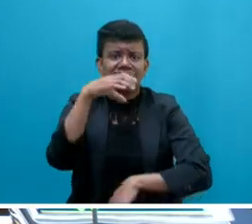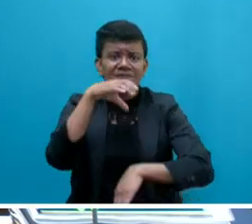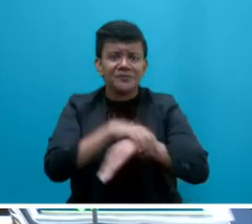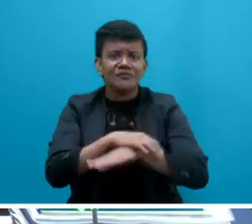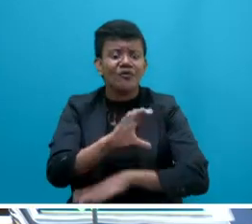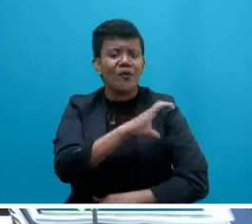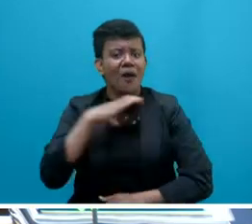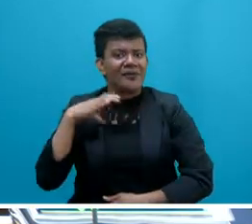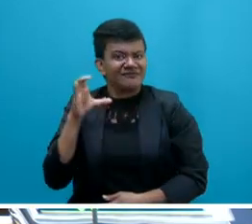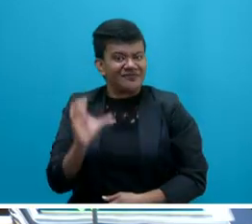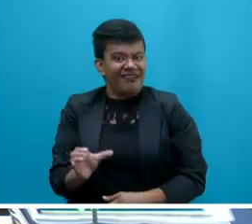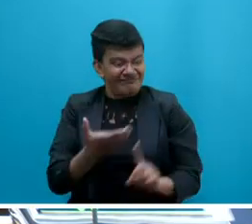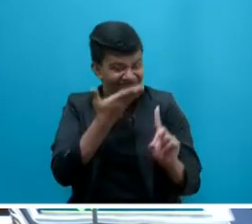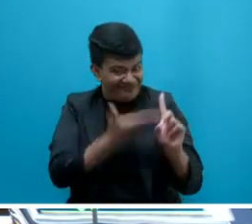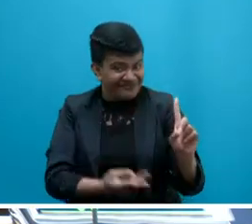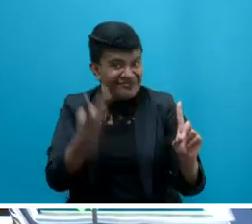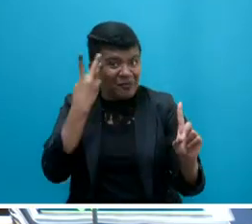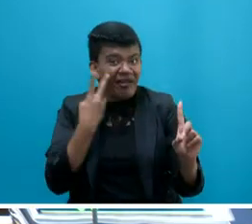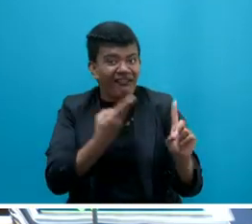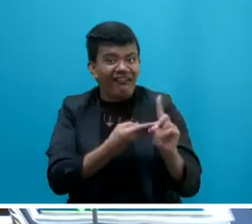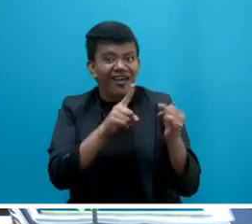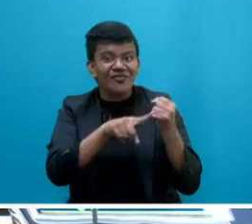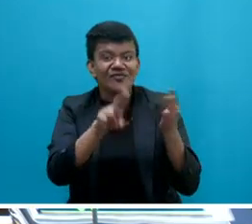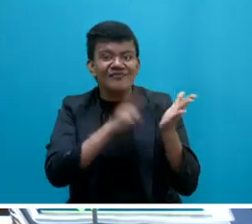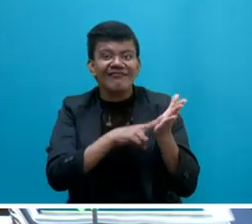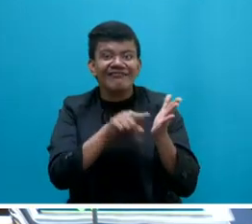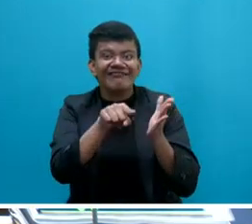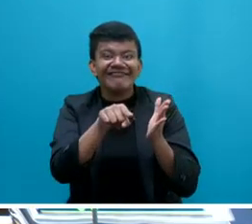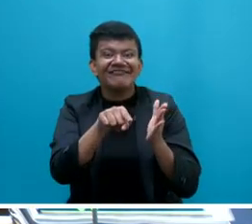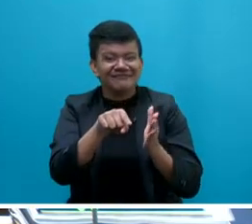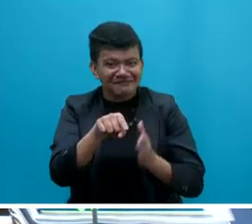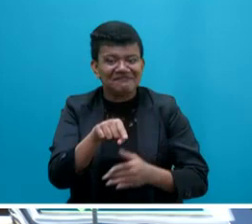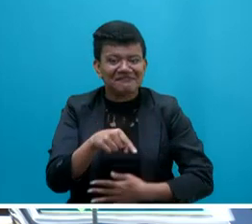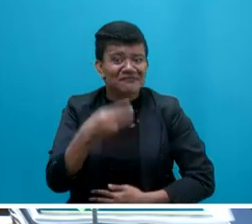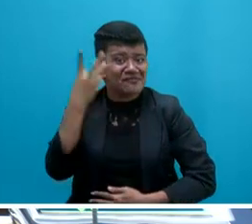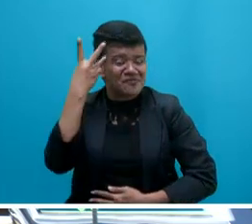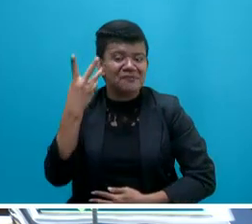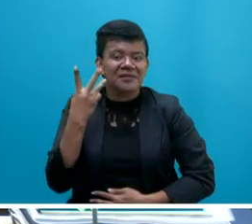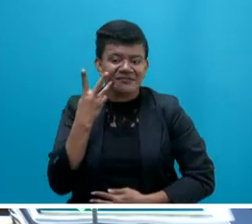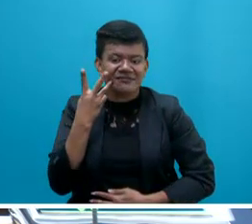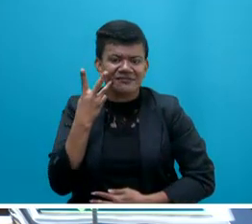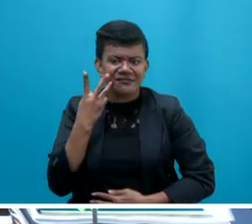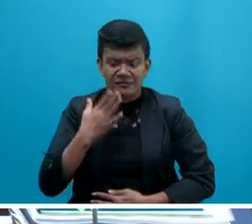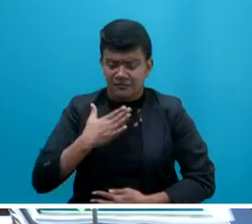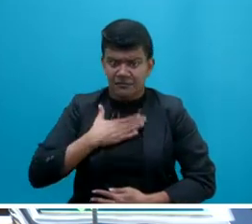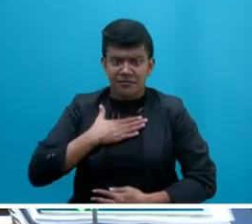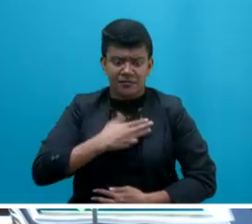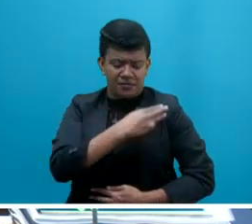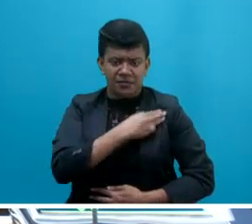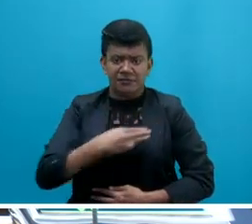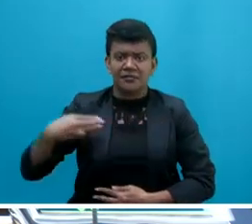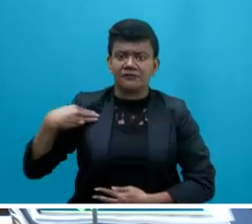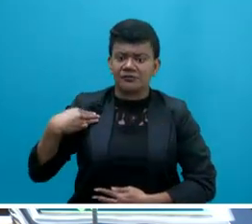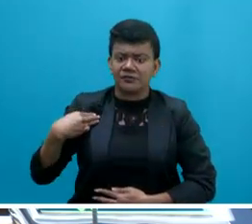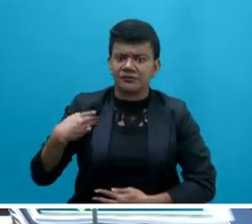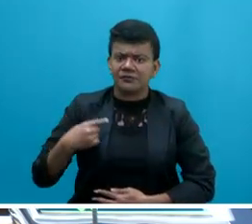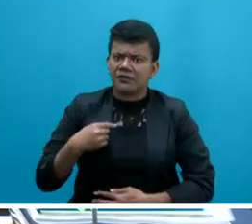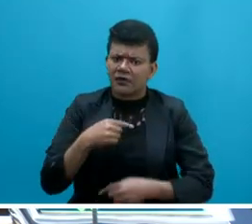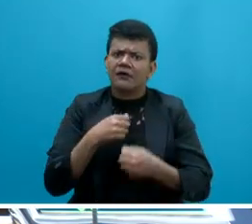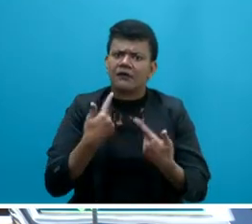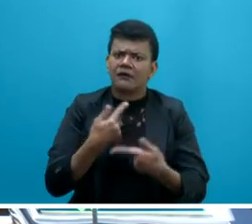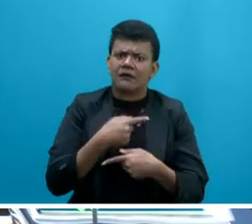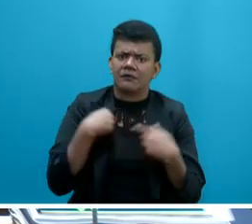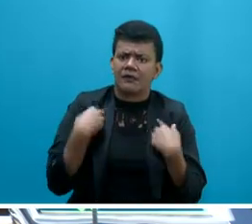mission. Mr. Speaker, sir, my ministry has constitutional obligations to provide for a safe and secure environment for